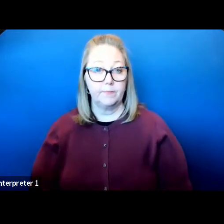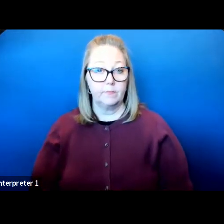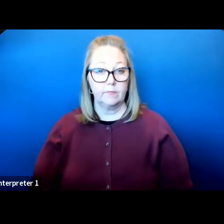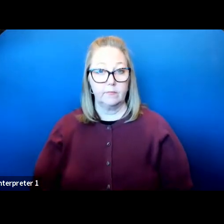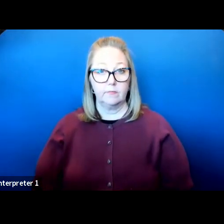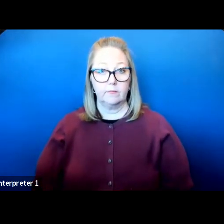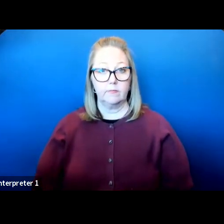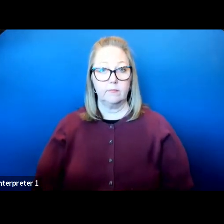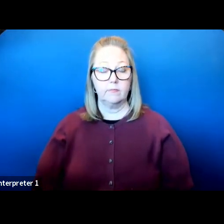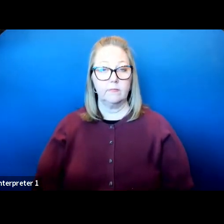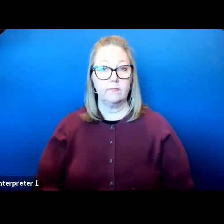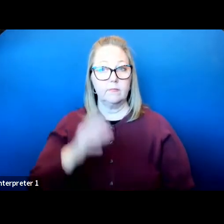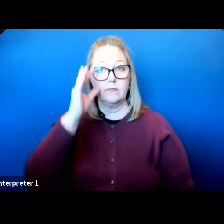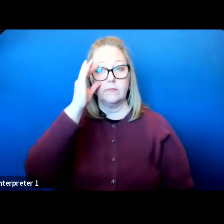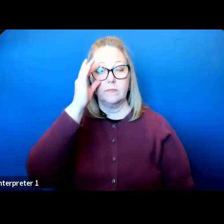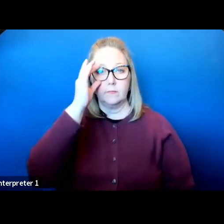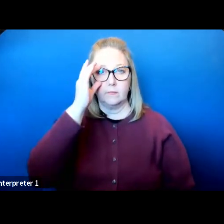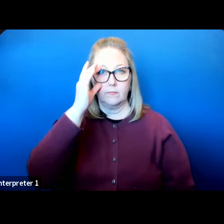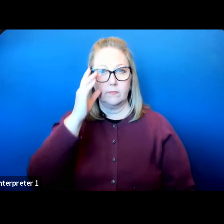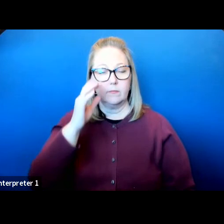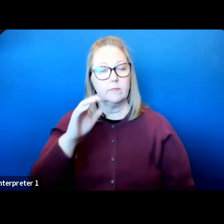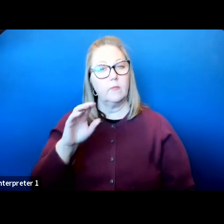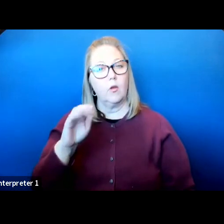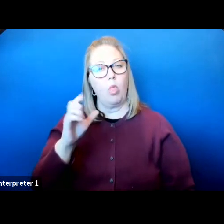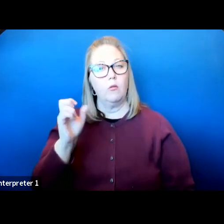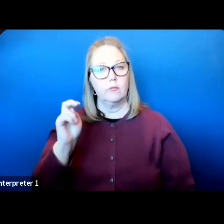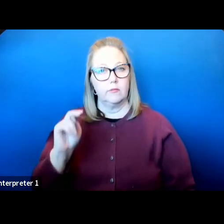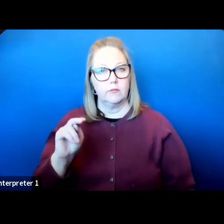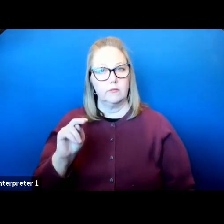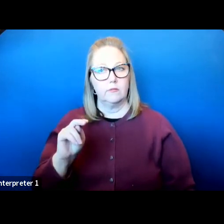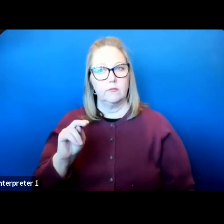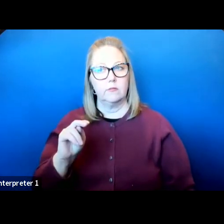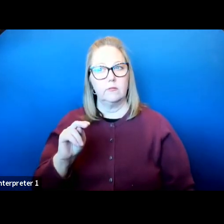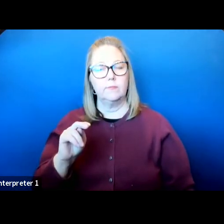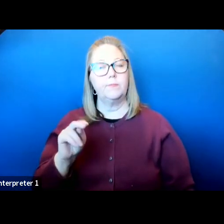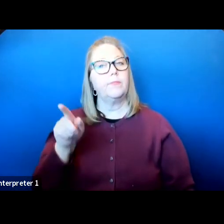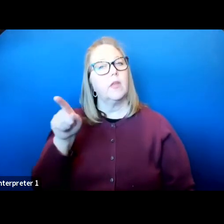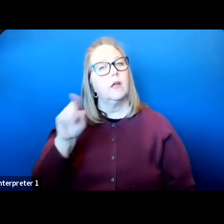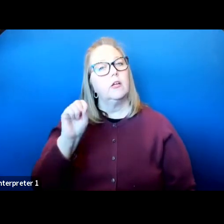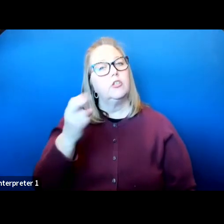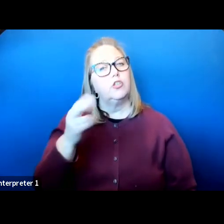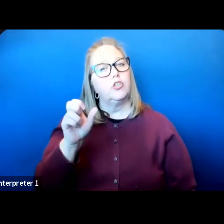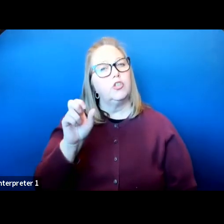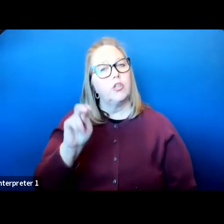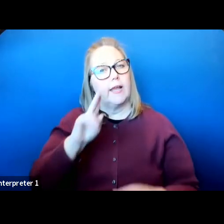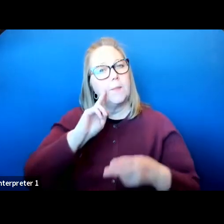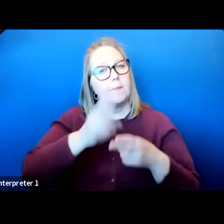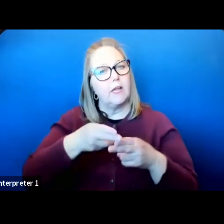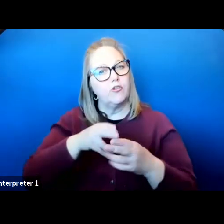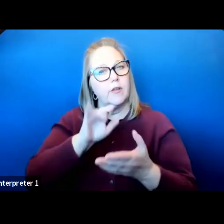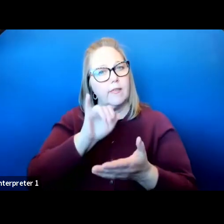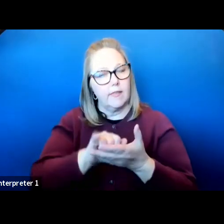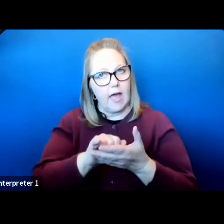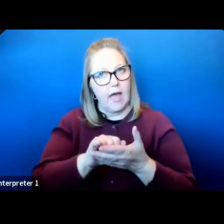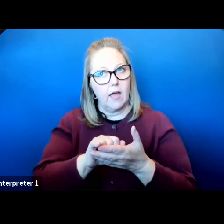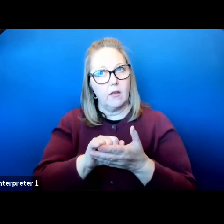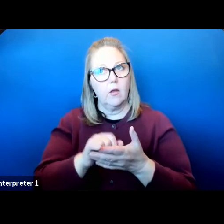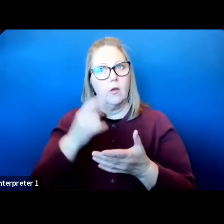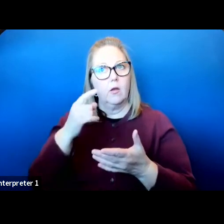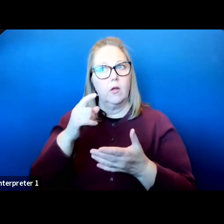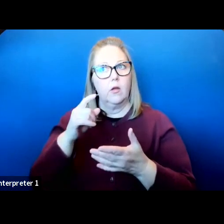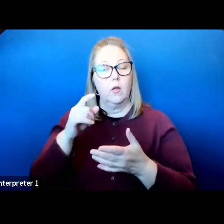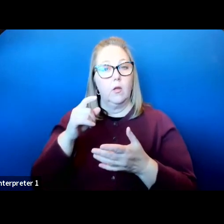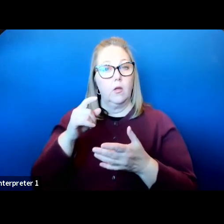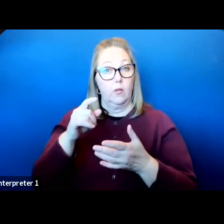Shannon mentioned that the programs would be prioritizing people or cases that are currently in the court system, and I'm guessing that's